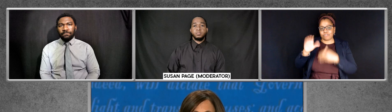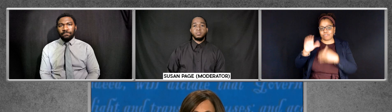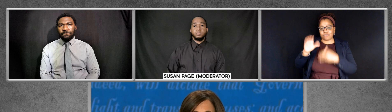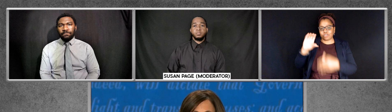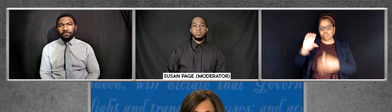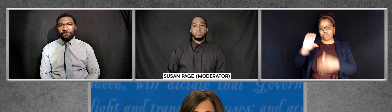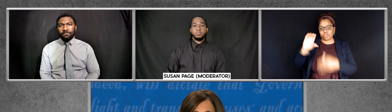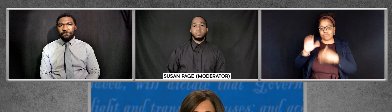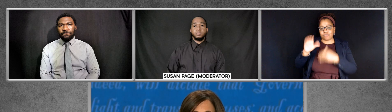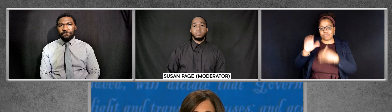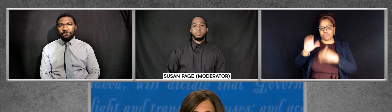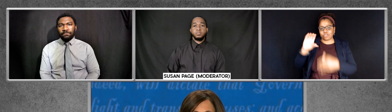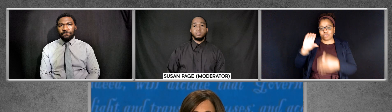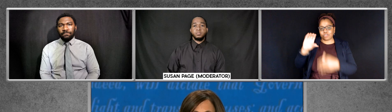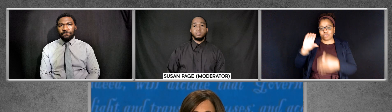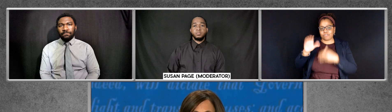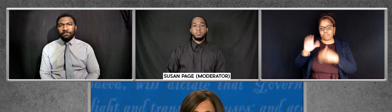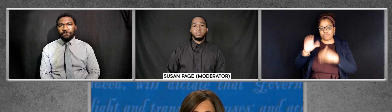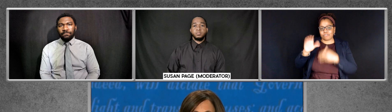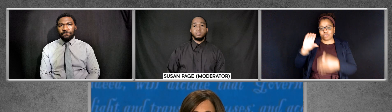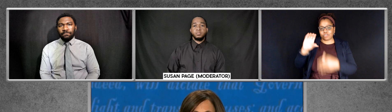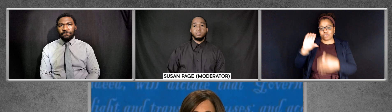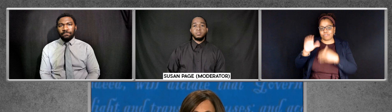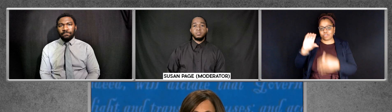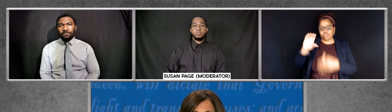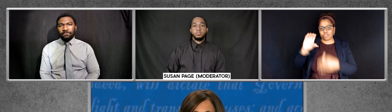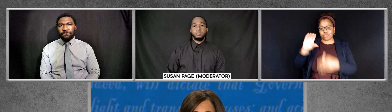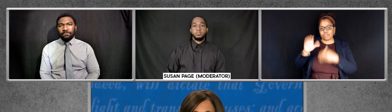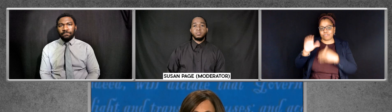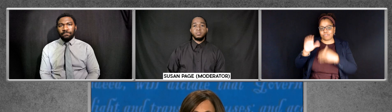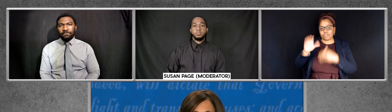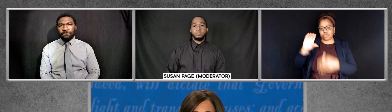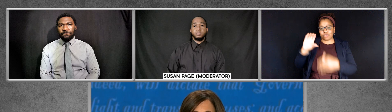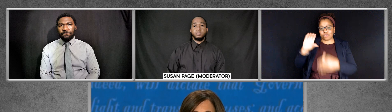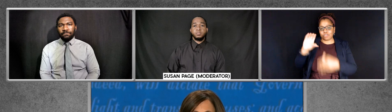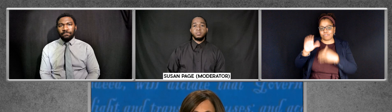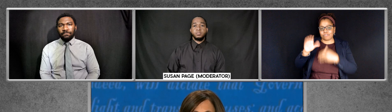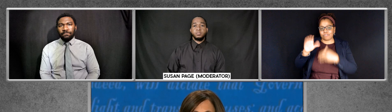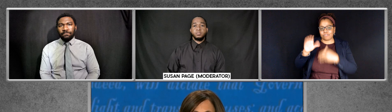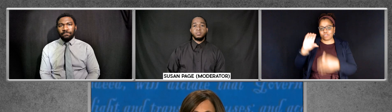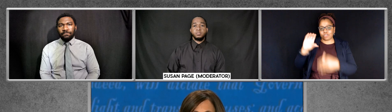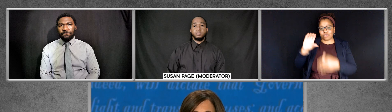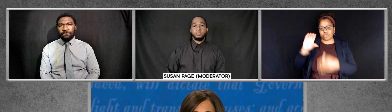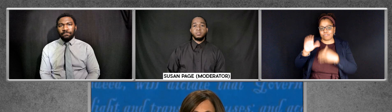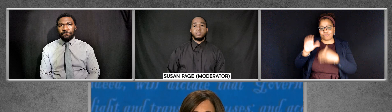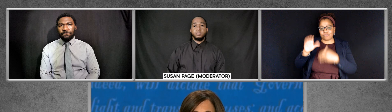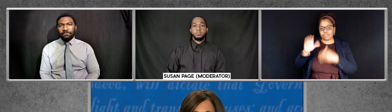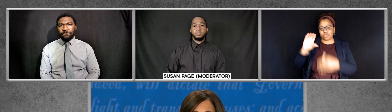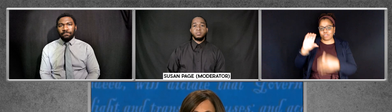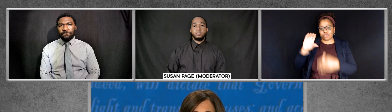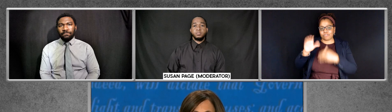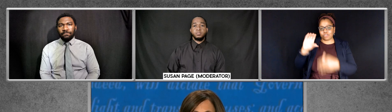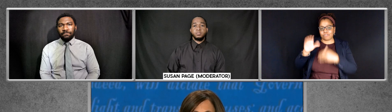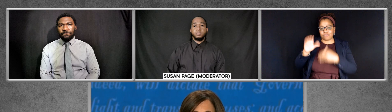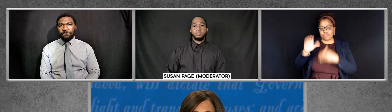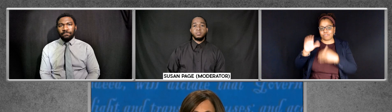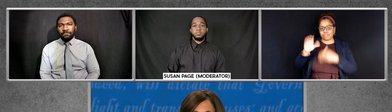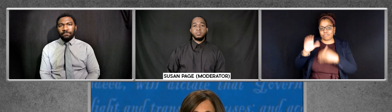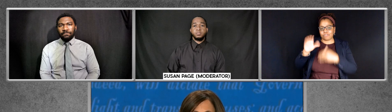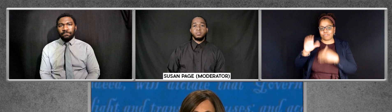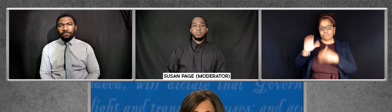What propelled Joe to run for president was to see that over the course of the last 4 years, what Brecklin described has been happening.